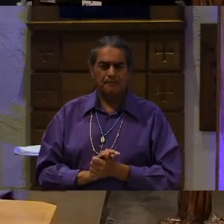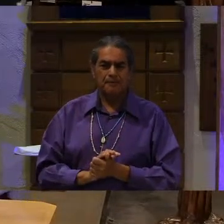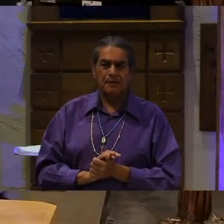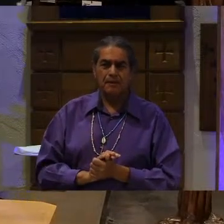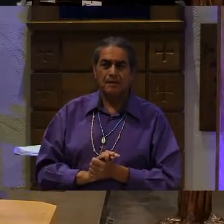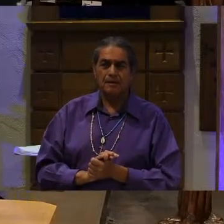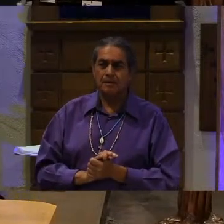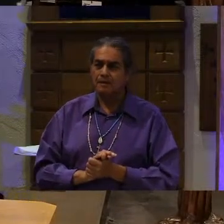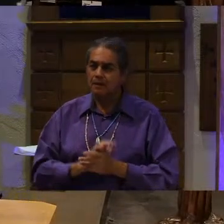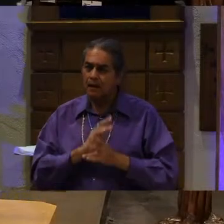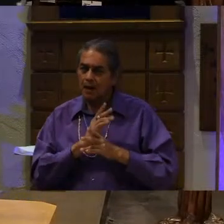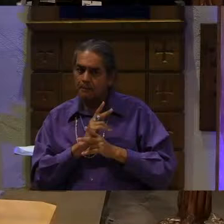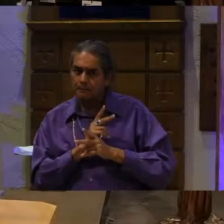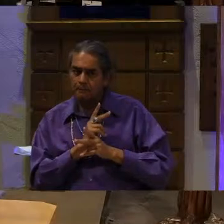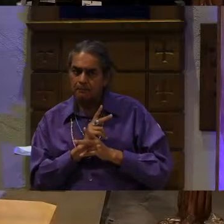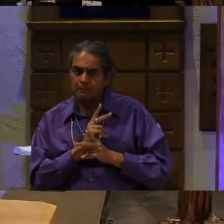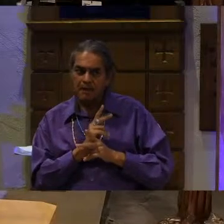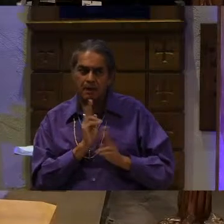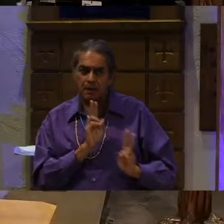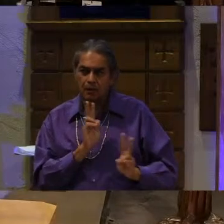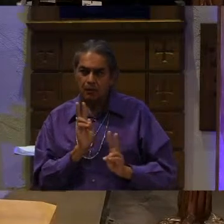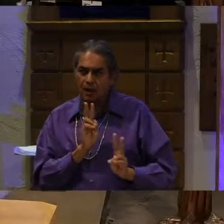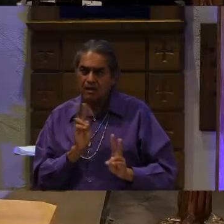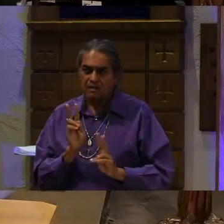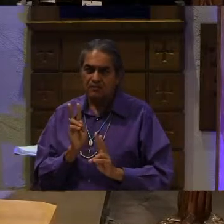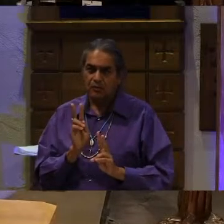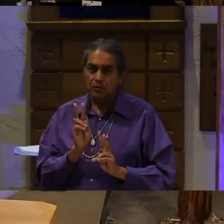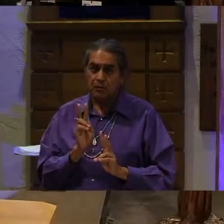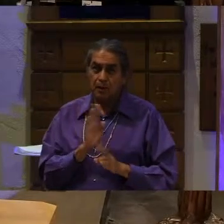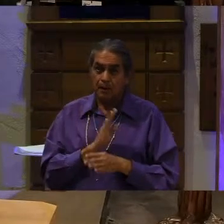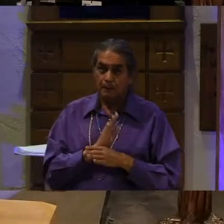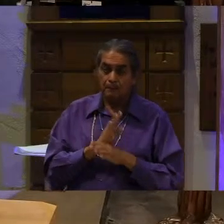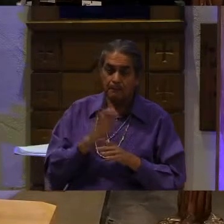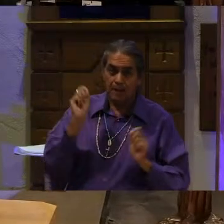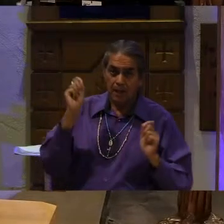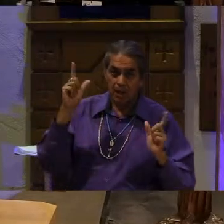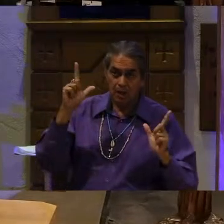"Be watchful, be alert.